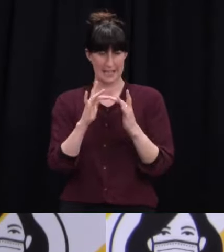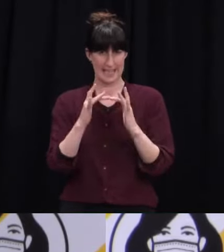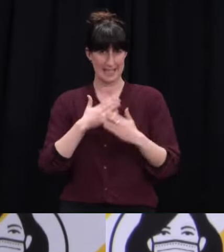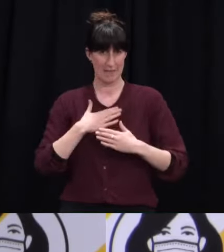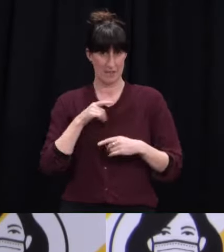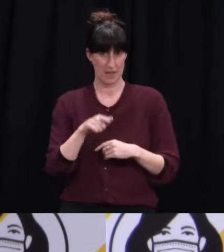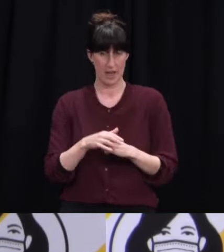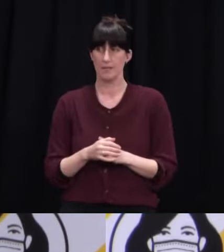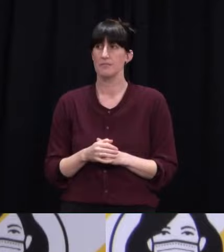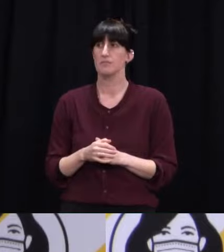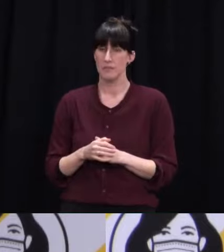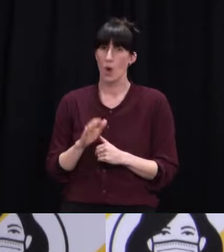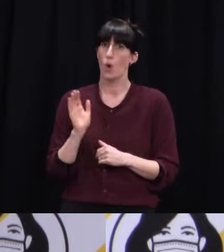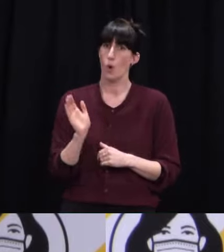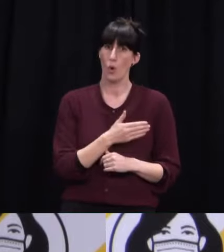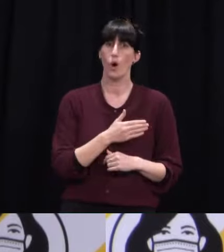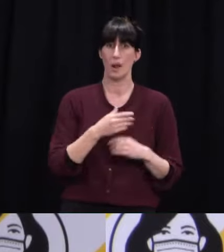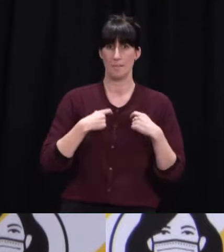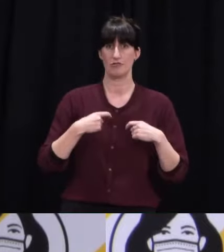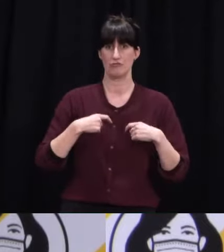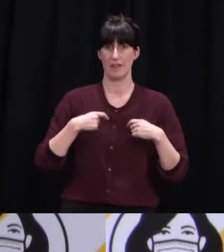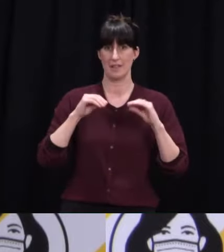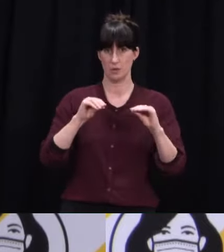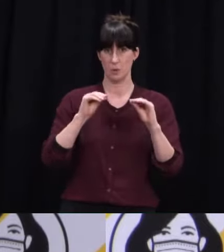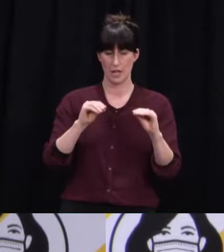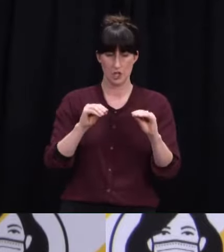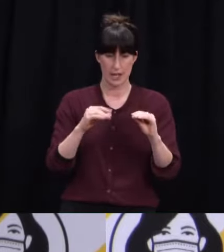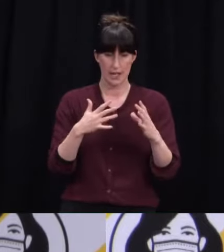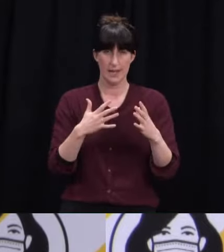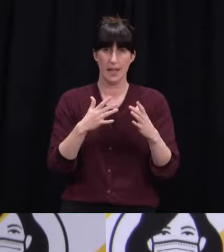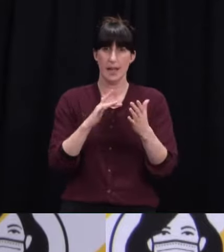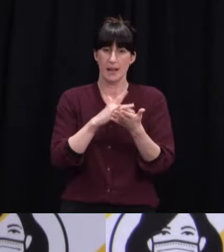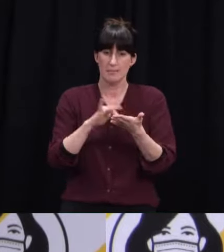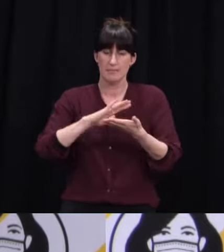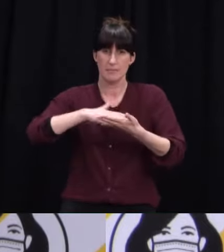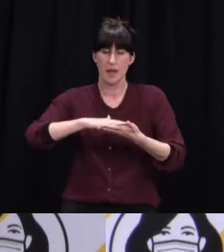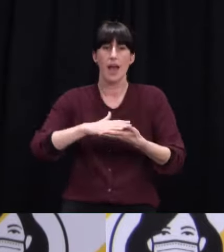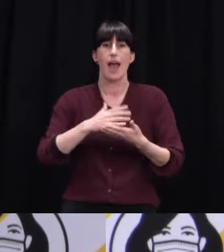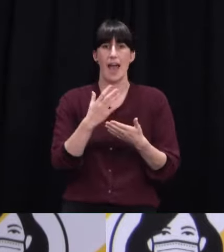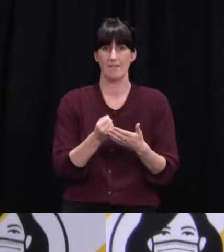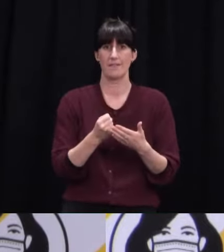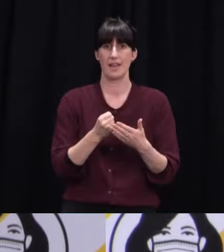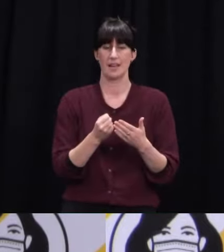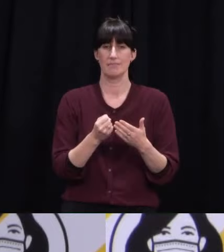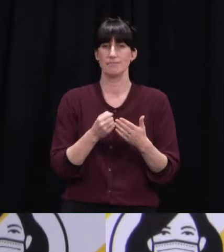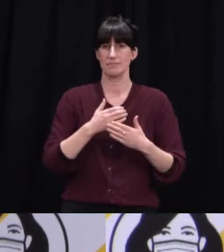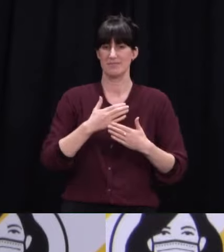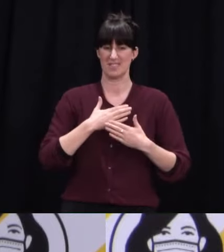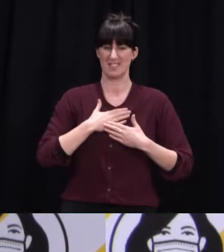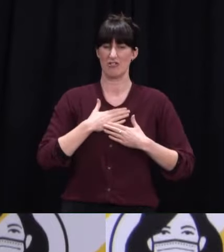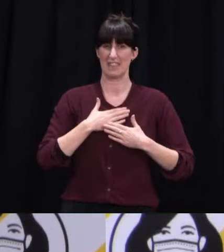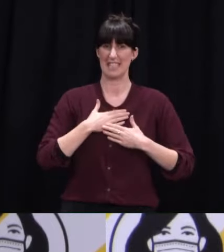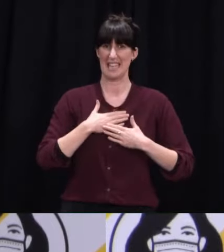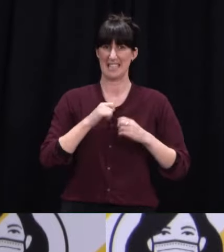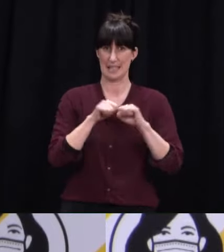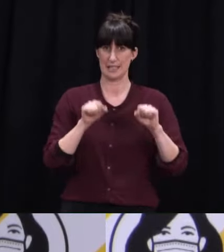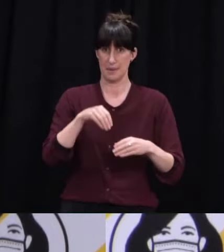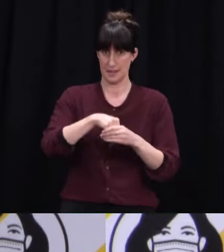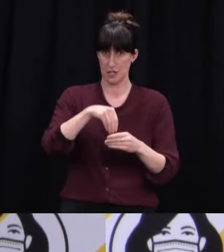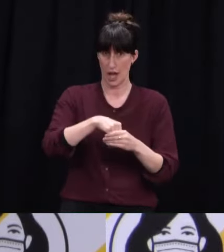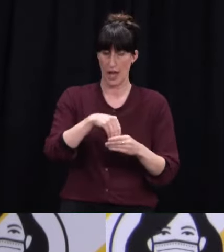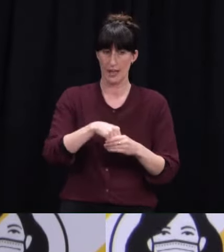extra security measures, extra filters put in place. For families who are connecting their kids to learning at home, Network for